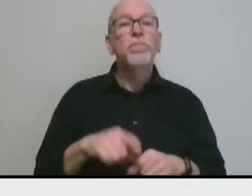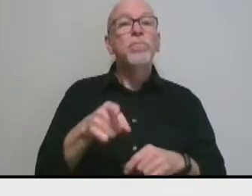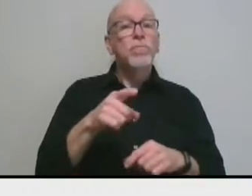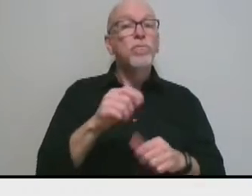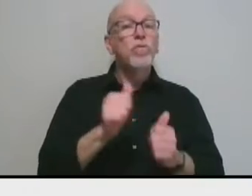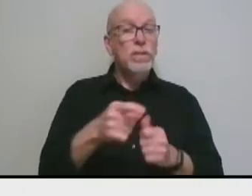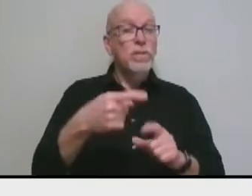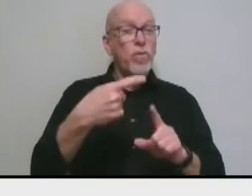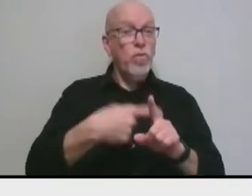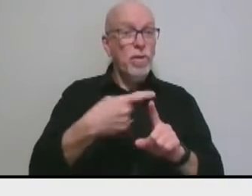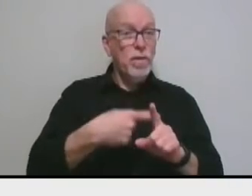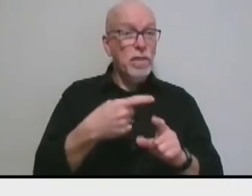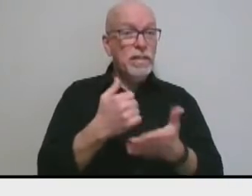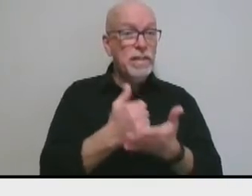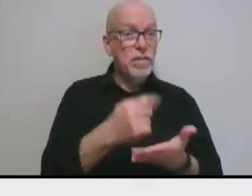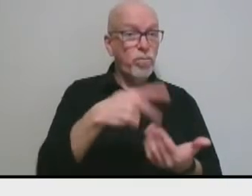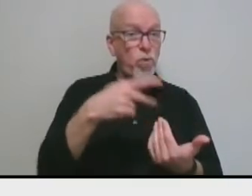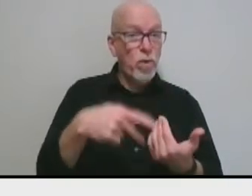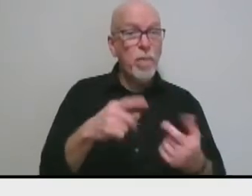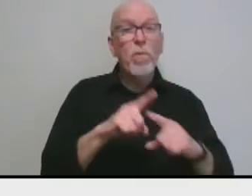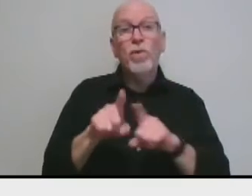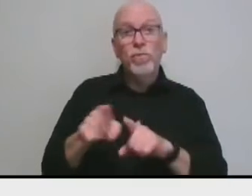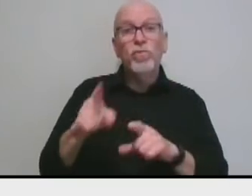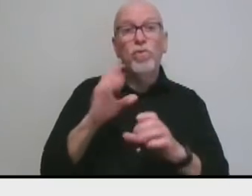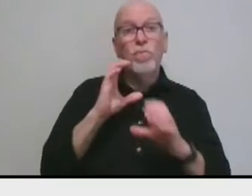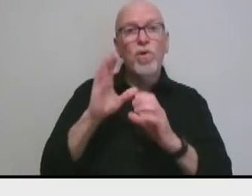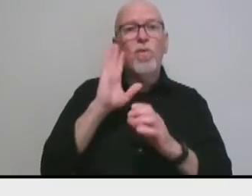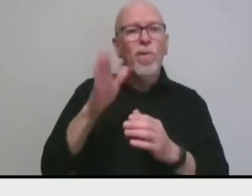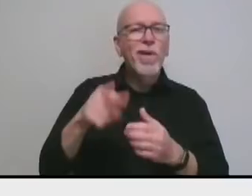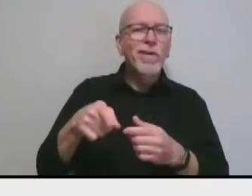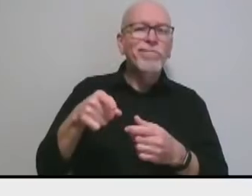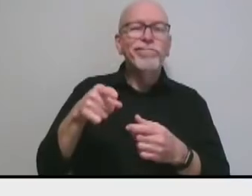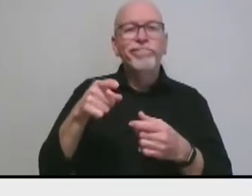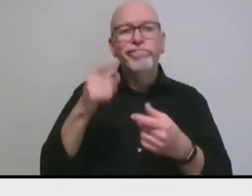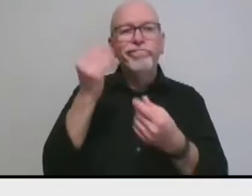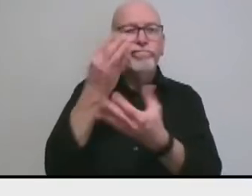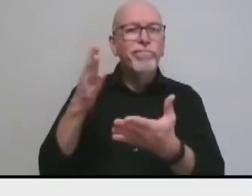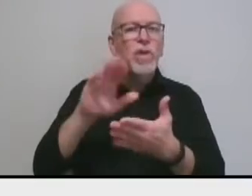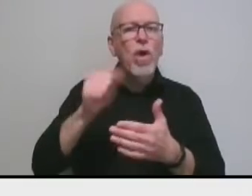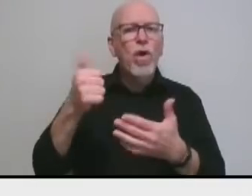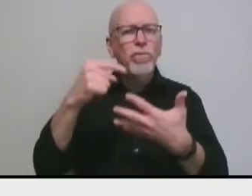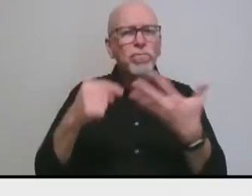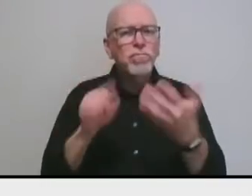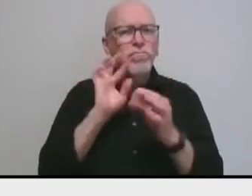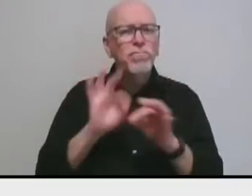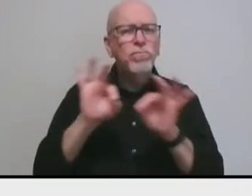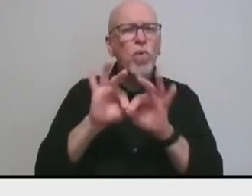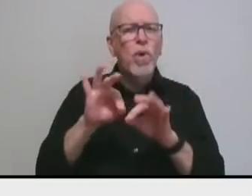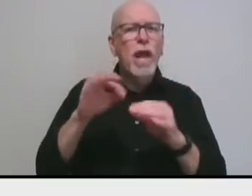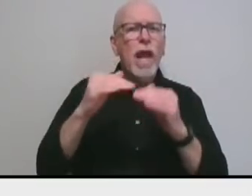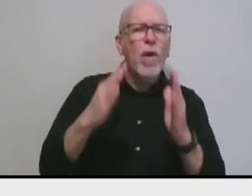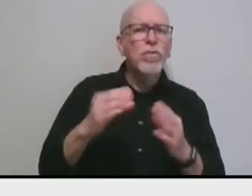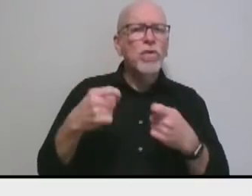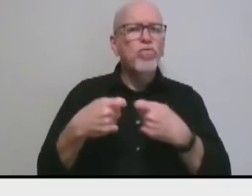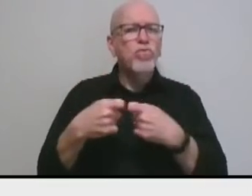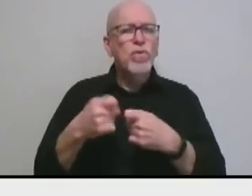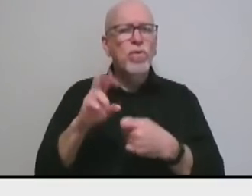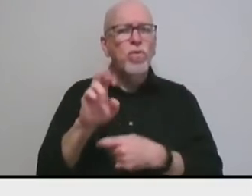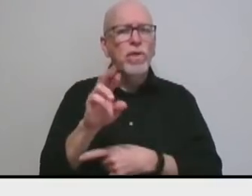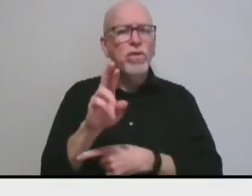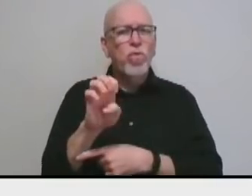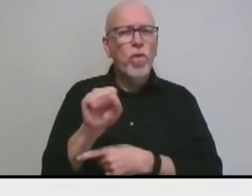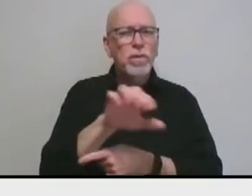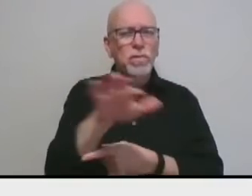Assistance Program, the Communication Toolkit provides information on other key COVID-19 housing and utility resources.